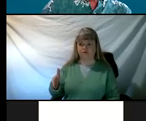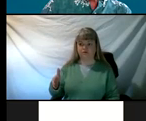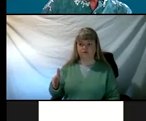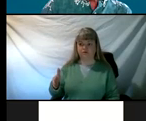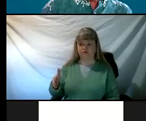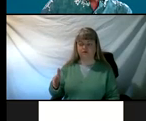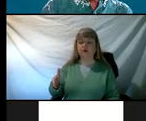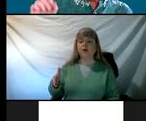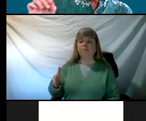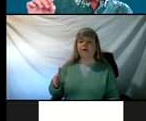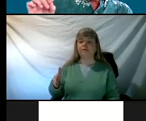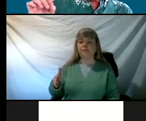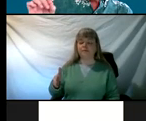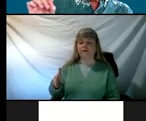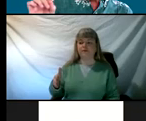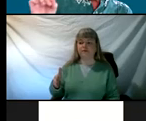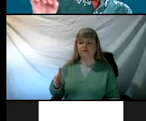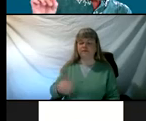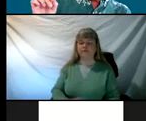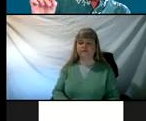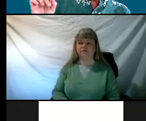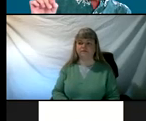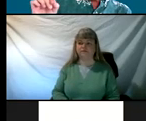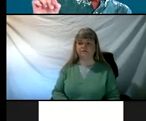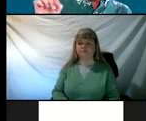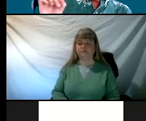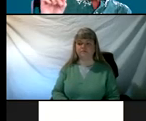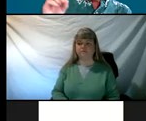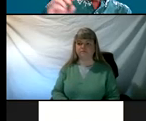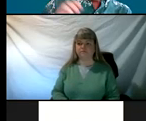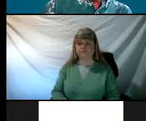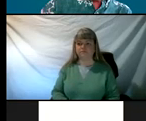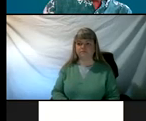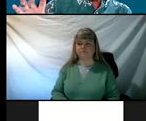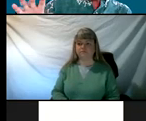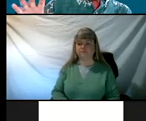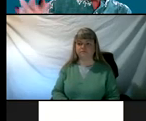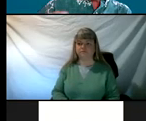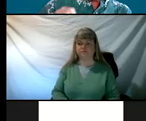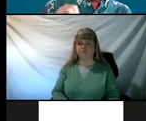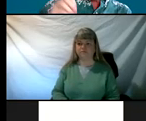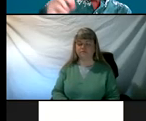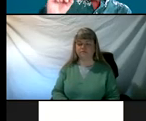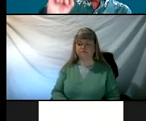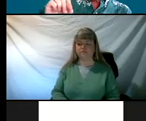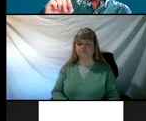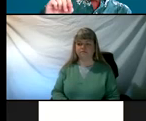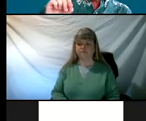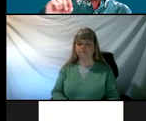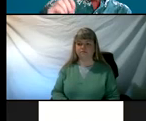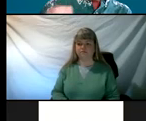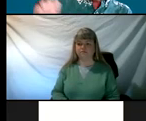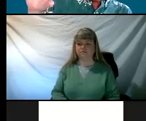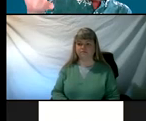on. So sometimes some of the features, you can actually have the window open. Like I've been able to click it